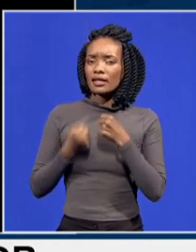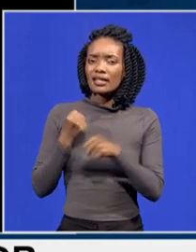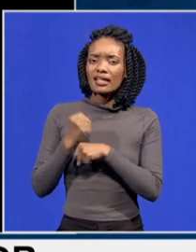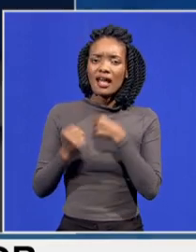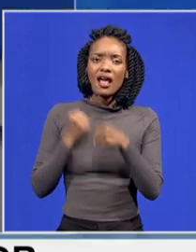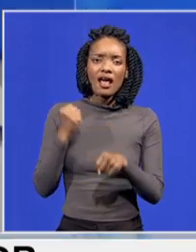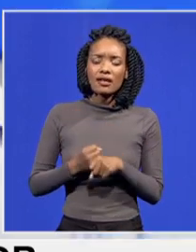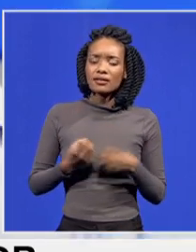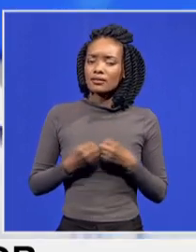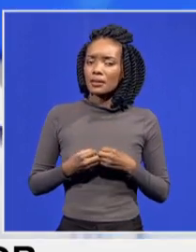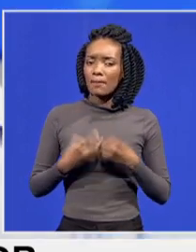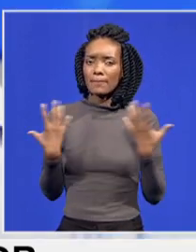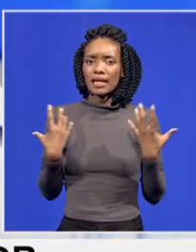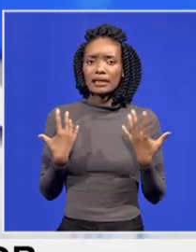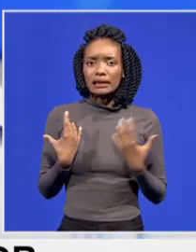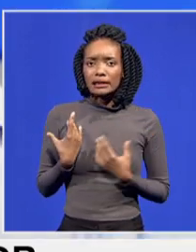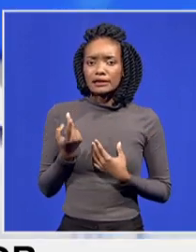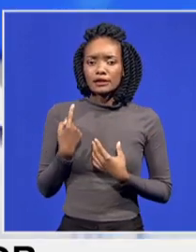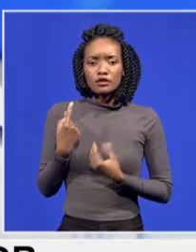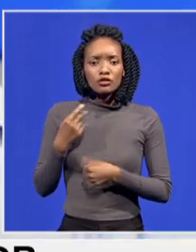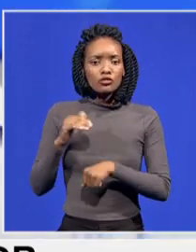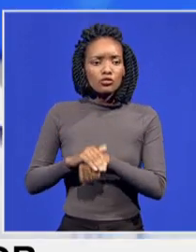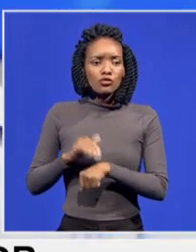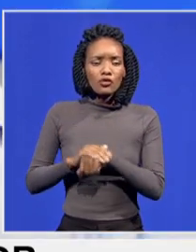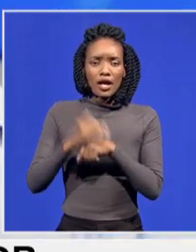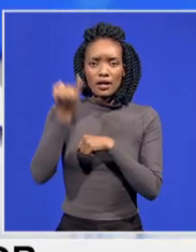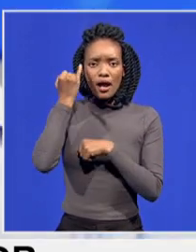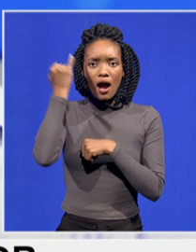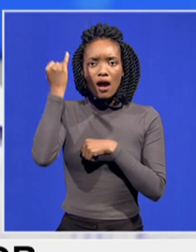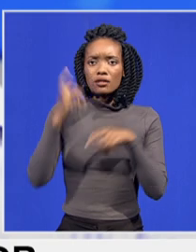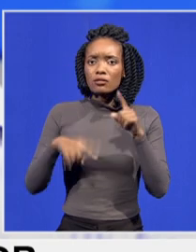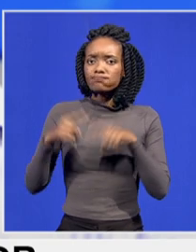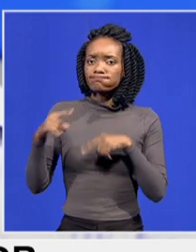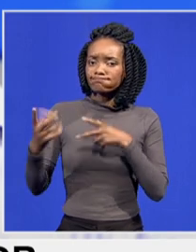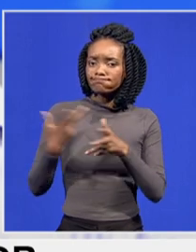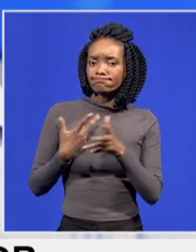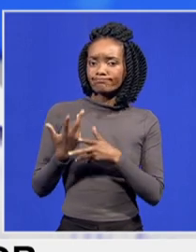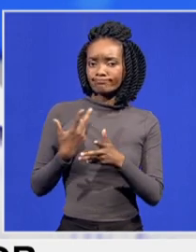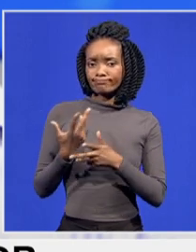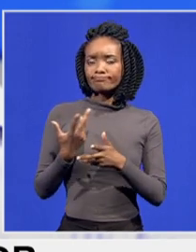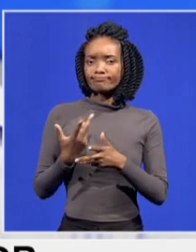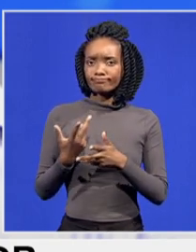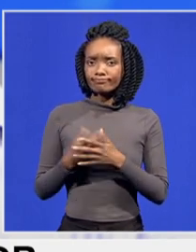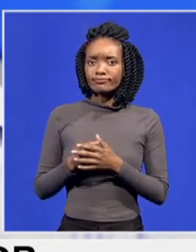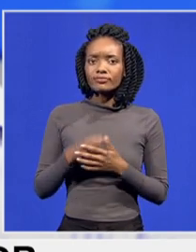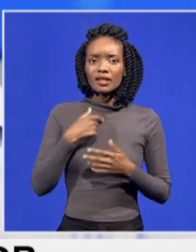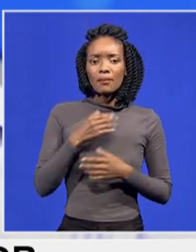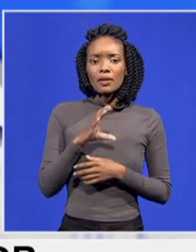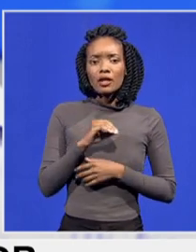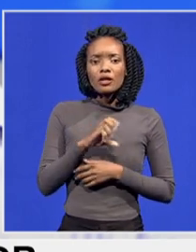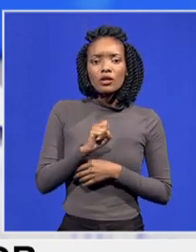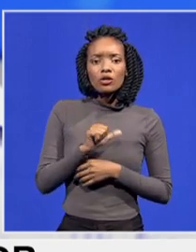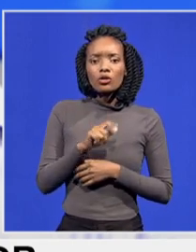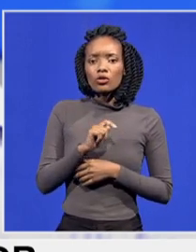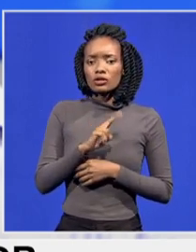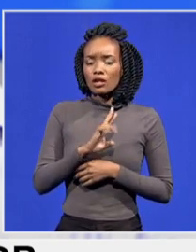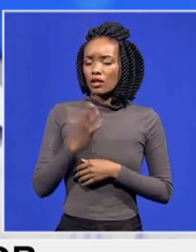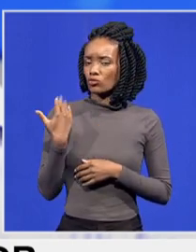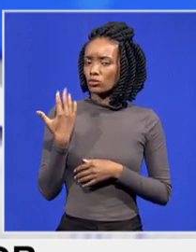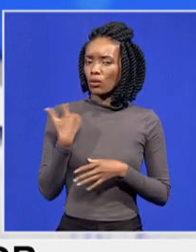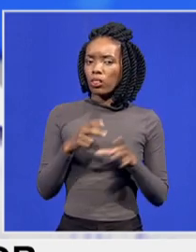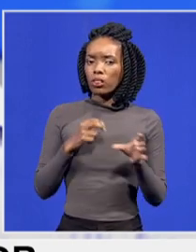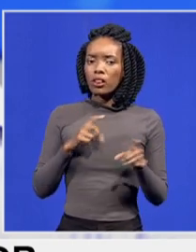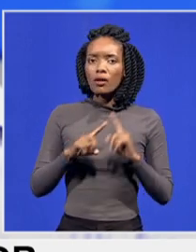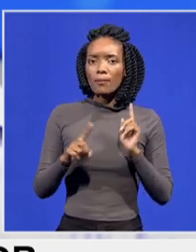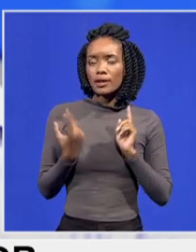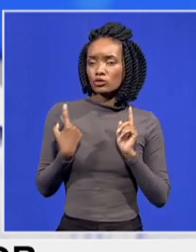sharing various ideas while he has left FEDUSA, and I left COSAT a long time ago. He kept on communicating with